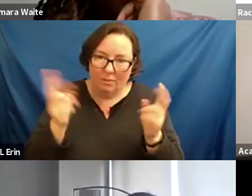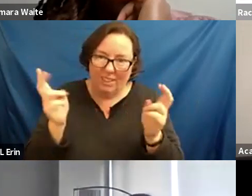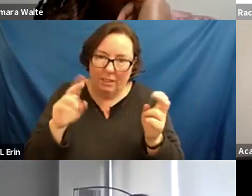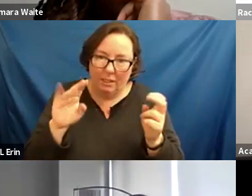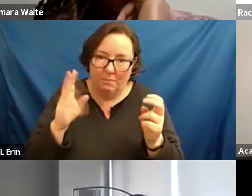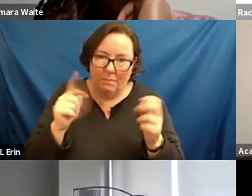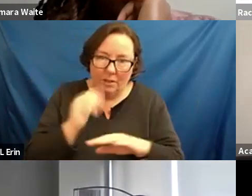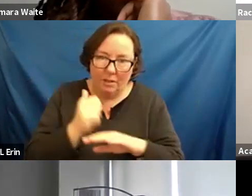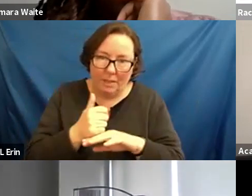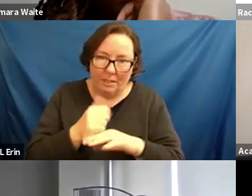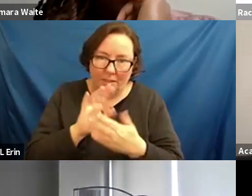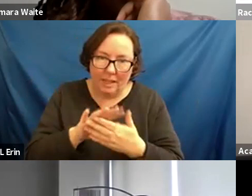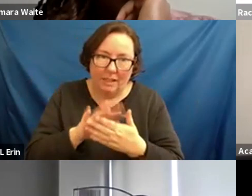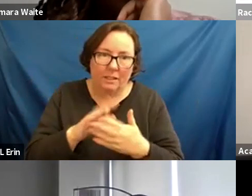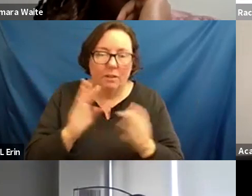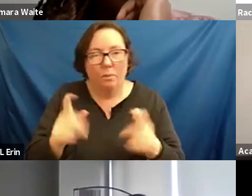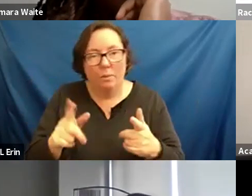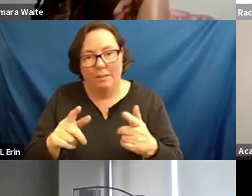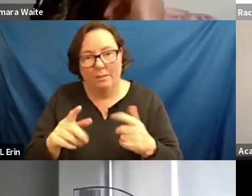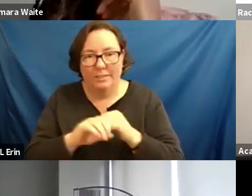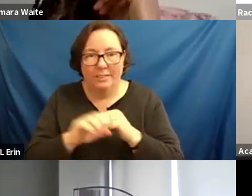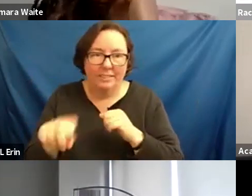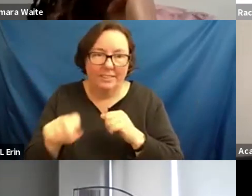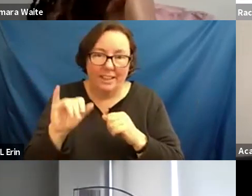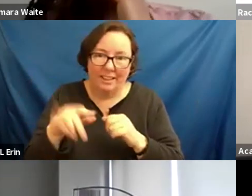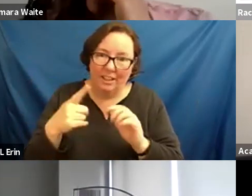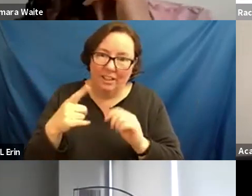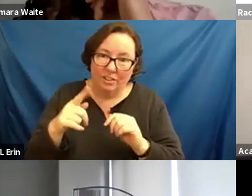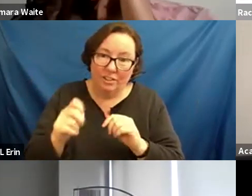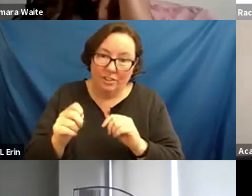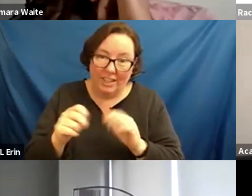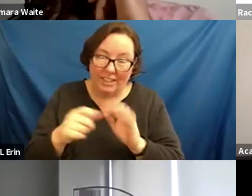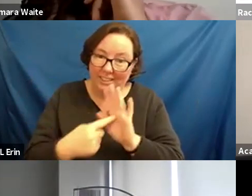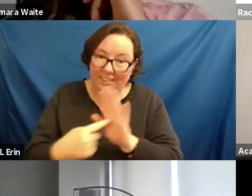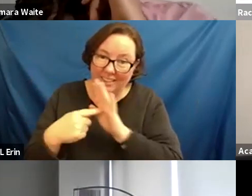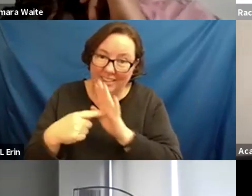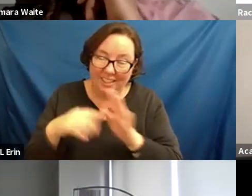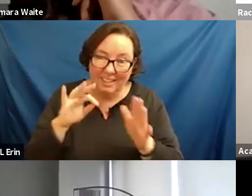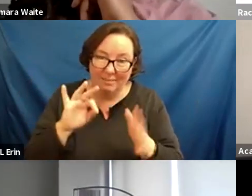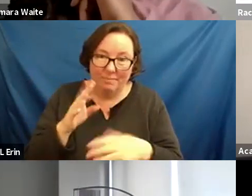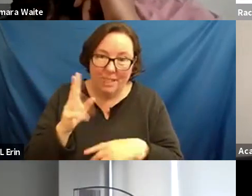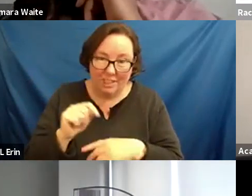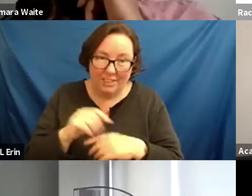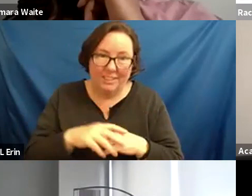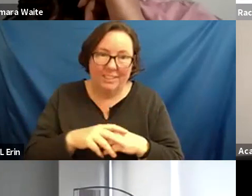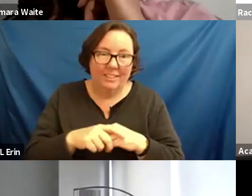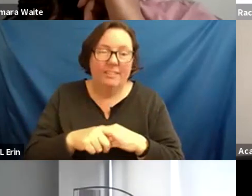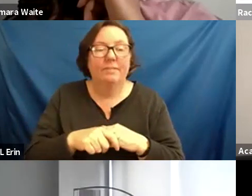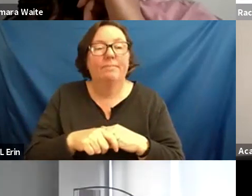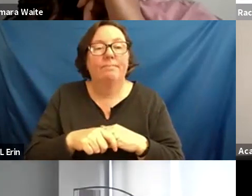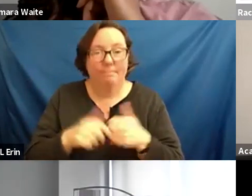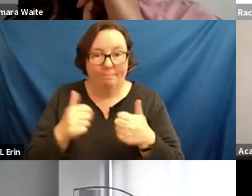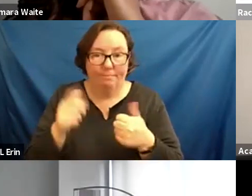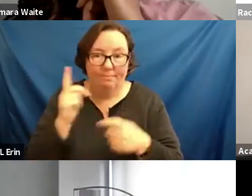terms of, well, to the extent that grades are an indicator of merit.